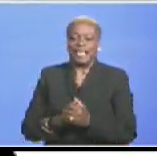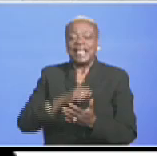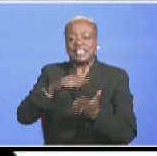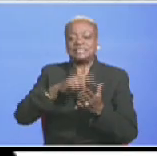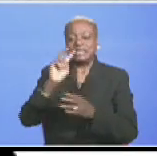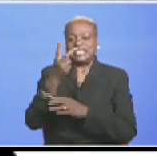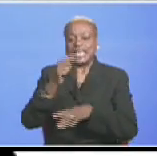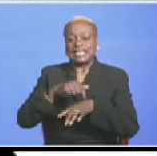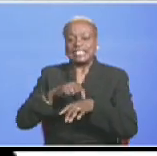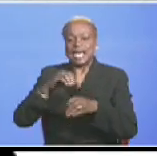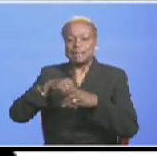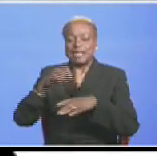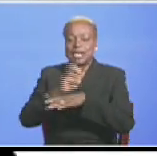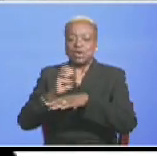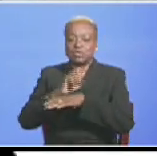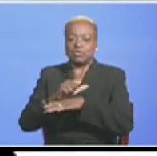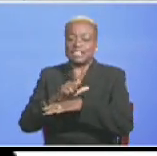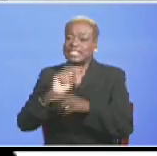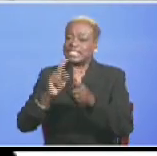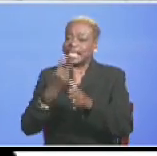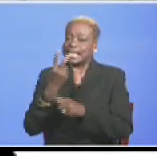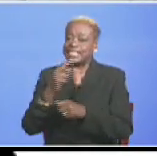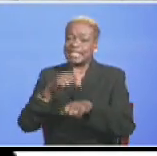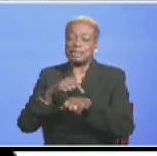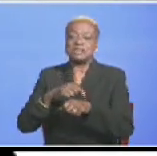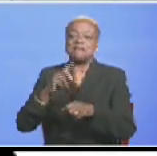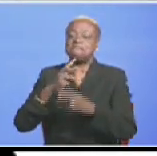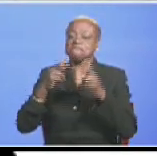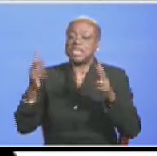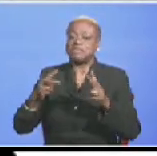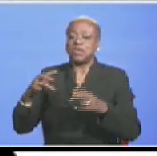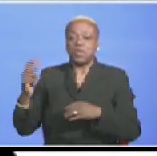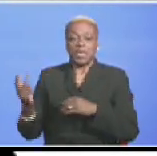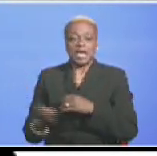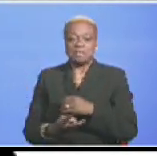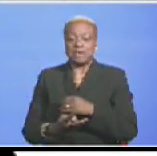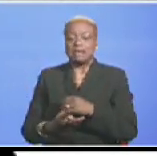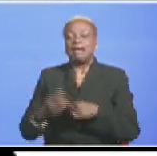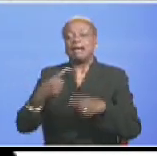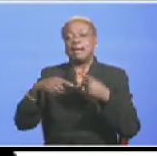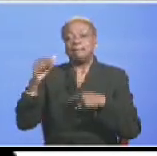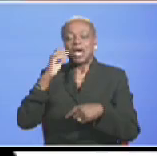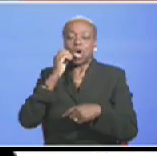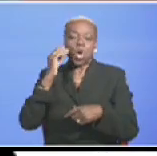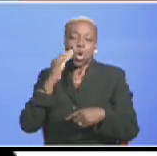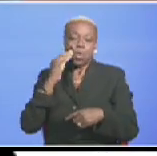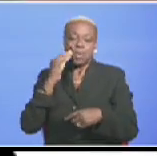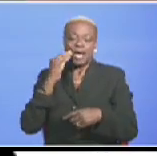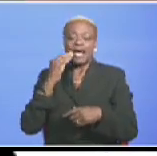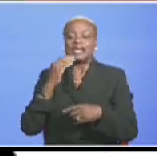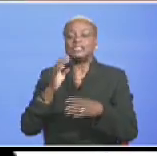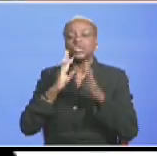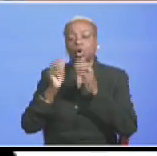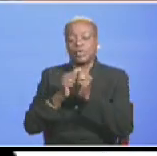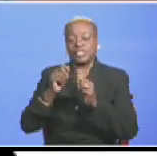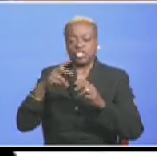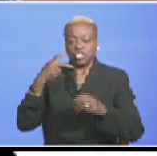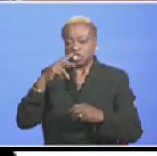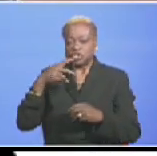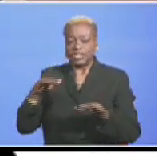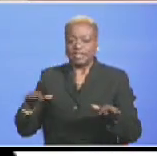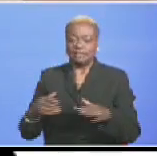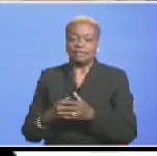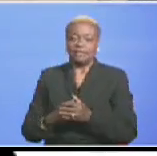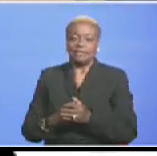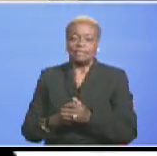second time here. The first time was very welcoming as well. And so, yeah, to come back home and celebrate with the kids, it's an amazing feeling. You know, it's a blessing to be able to share this moment with my